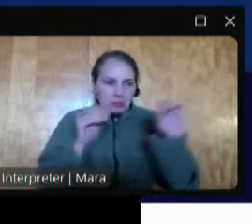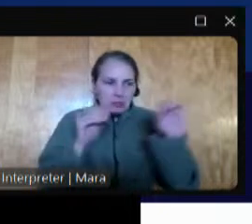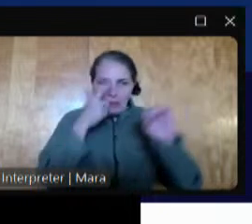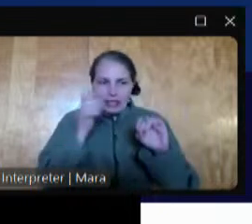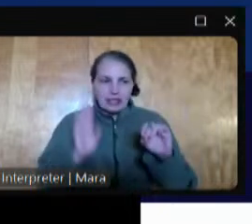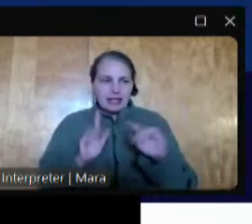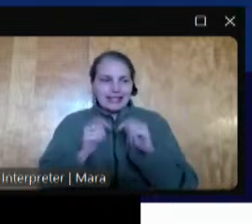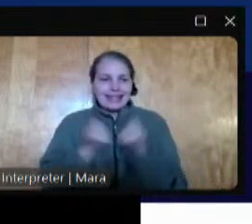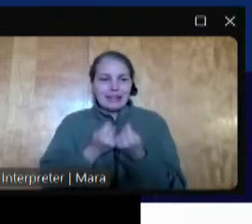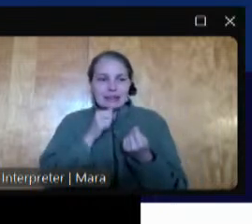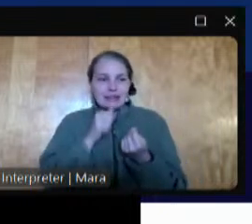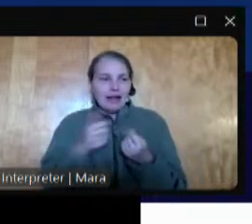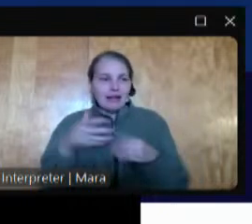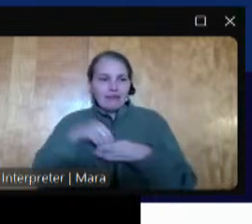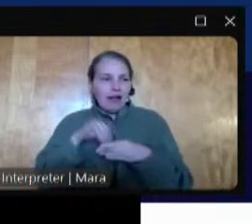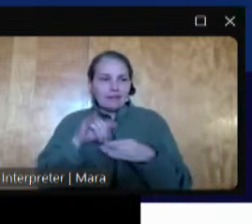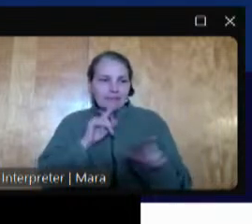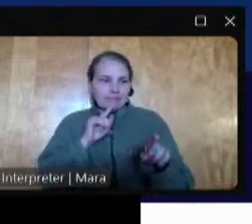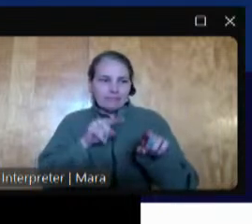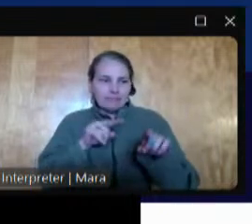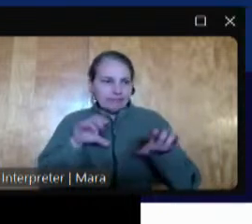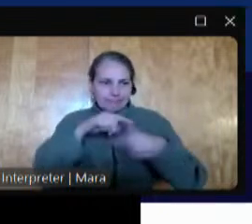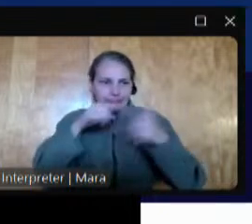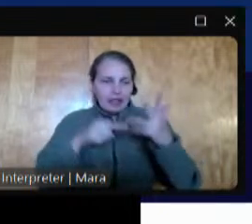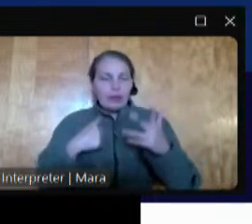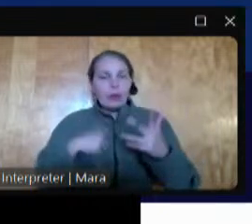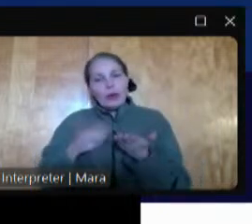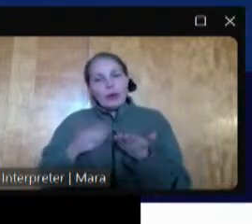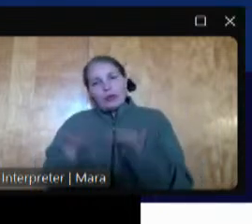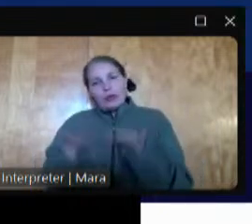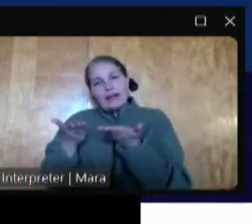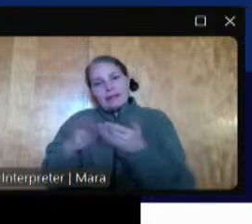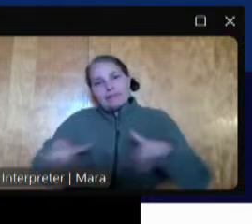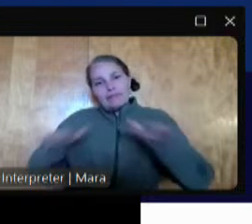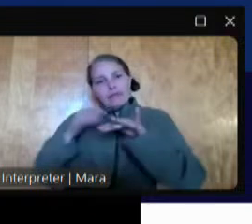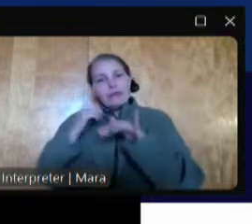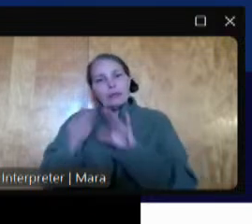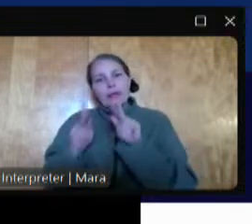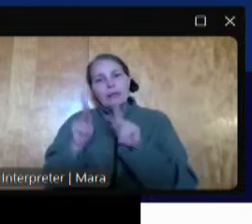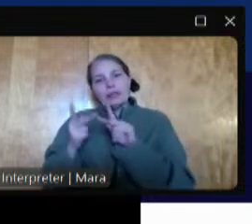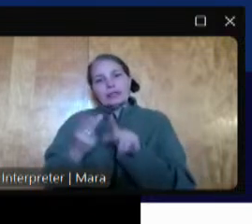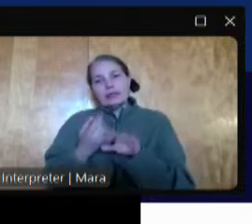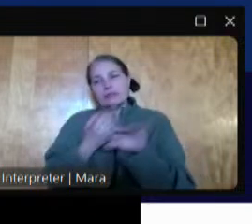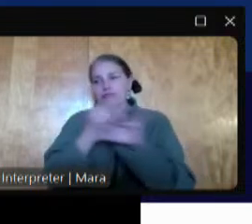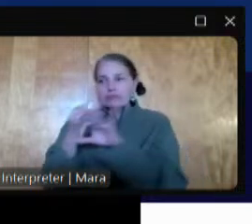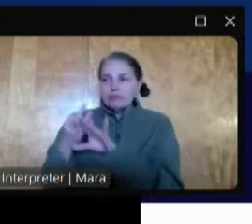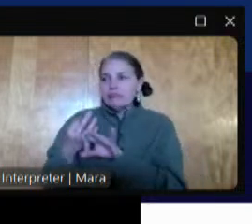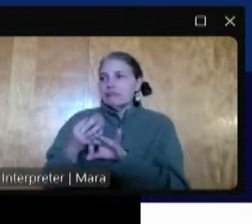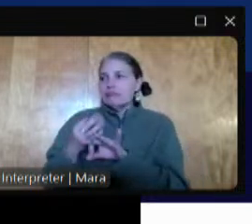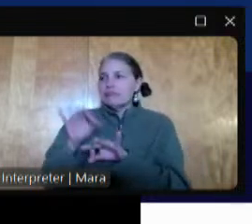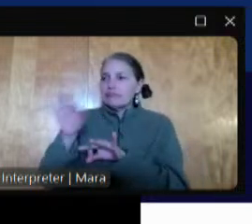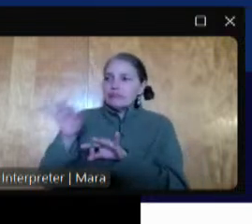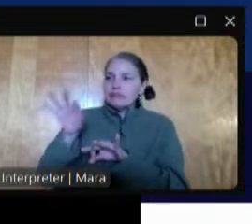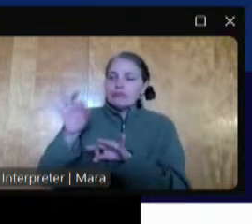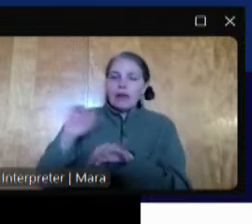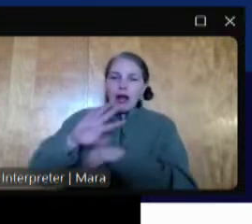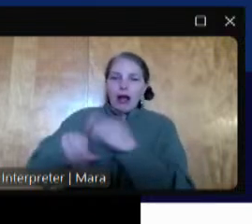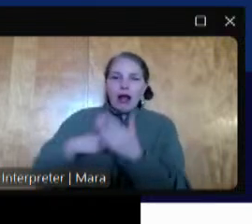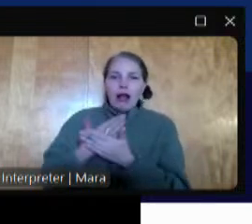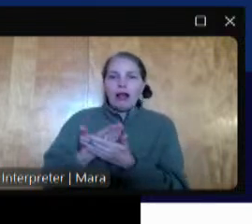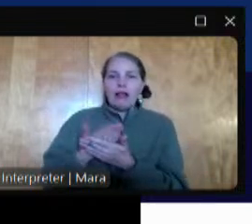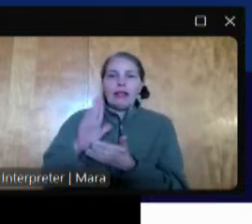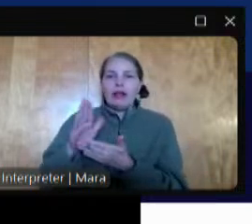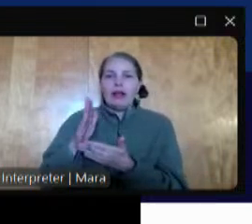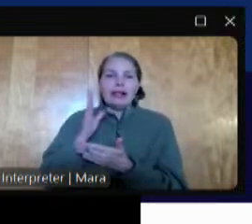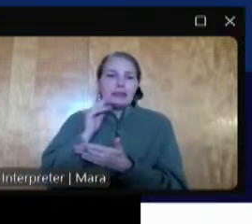those efforts. But want to provide a space for people to share their feedback and their input so that it can inform our findings and recommendations,